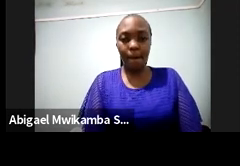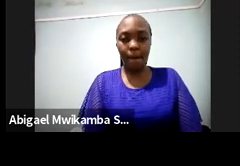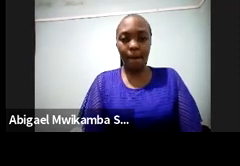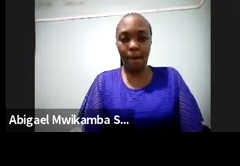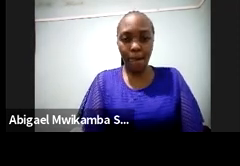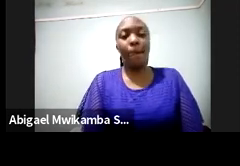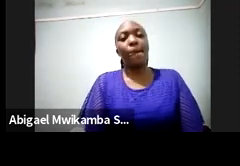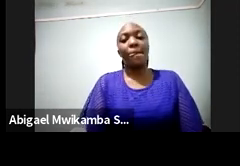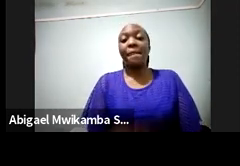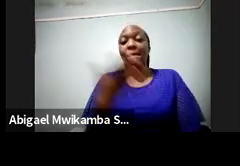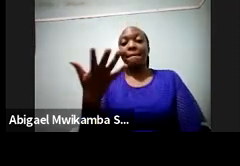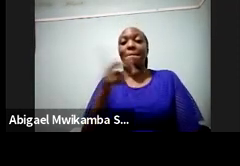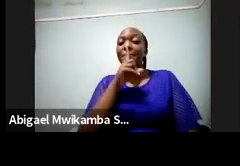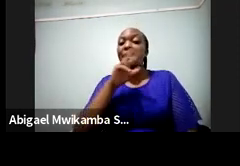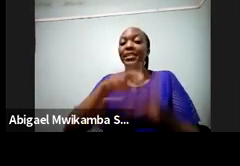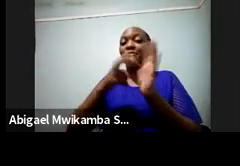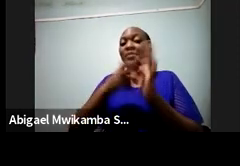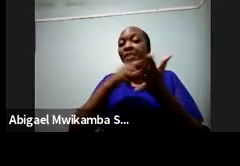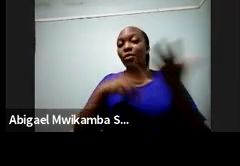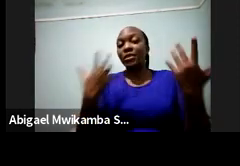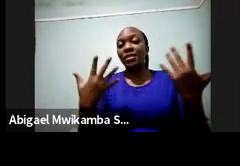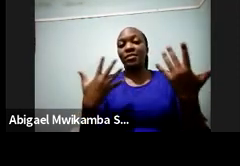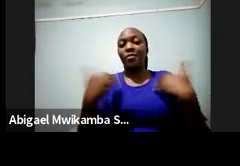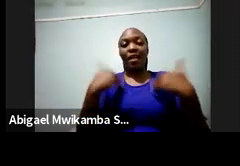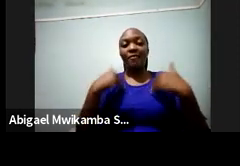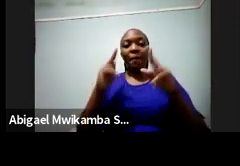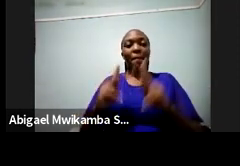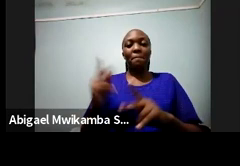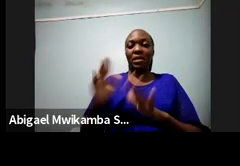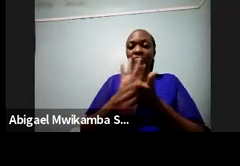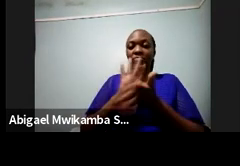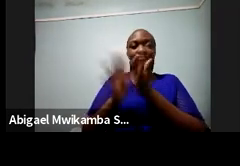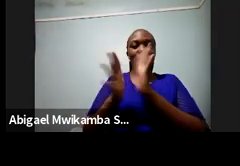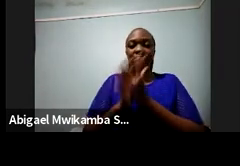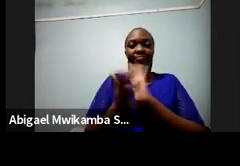Silence means nobody. All right, let's proceed.